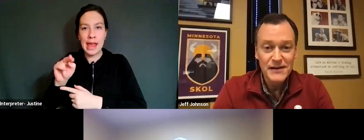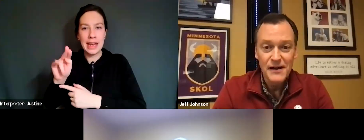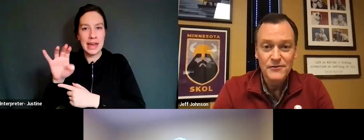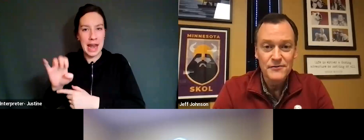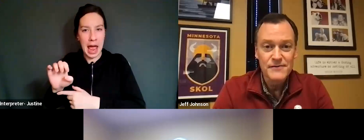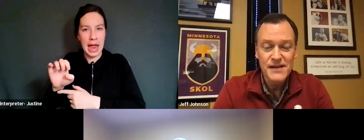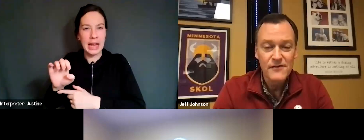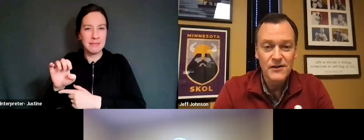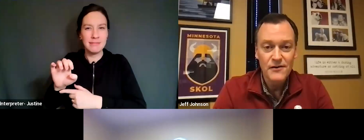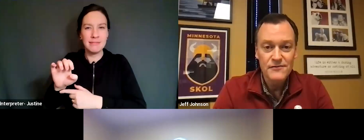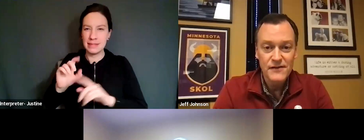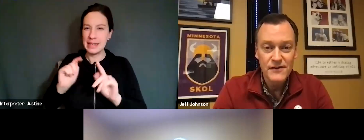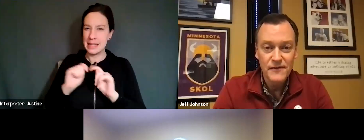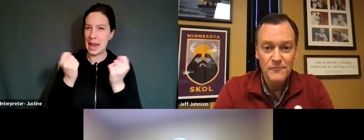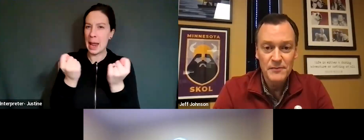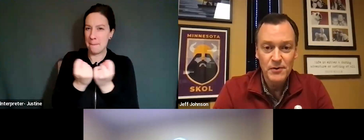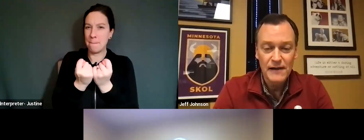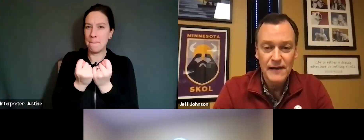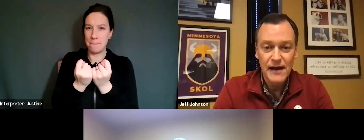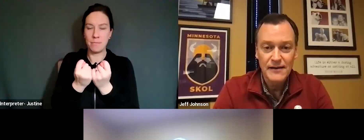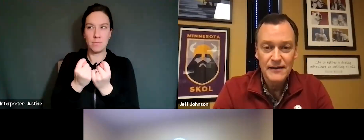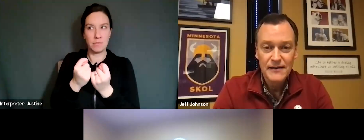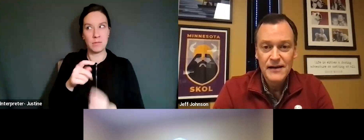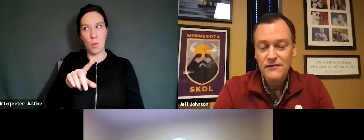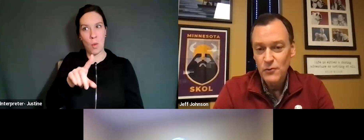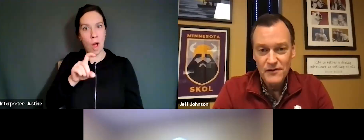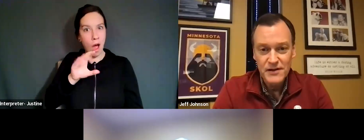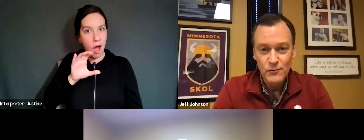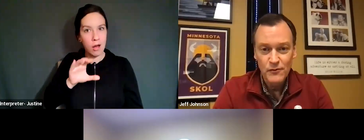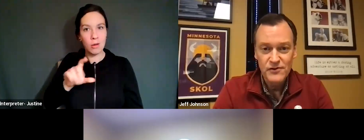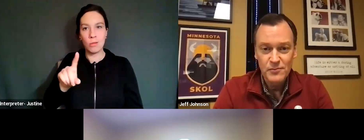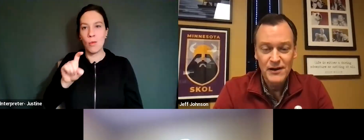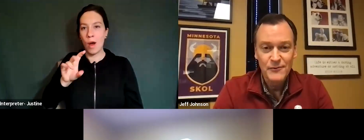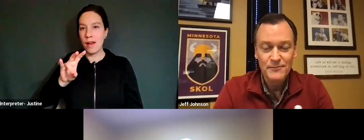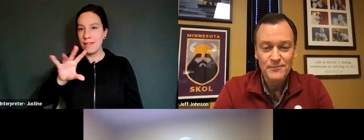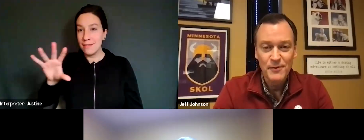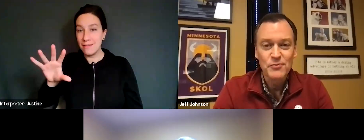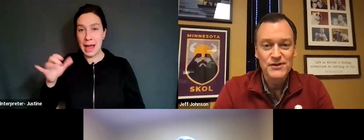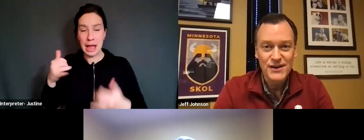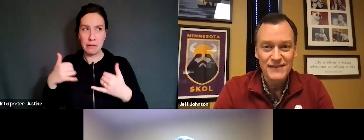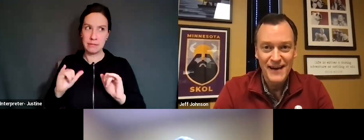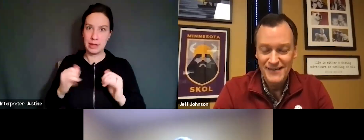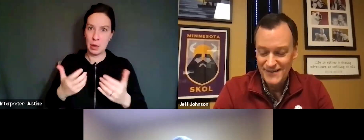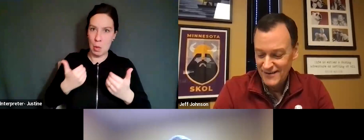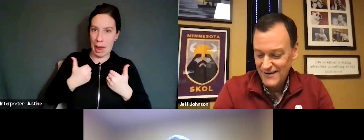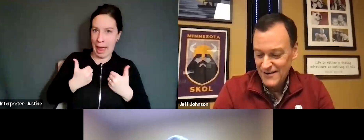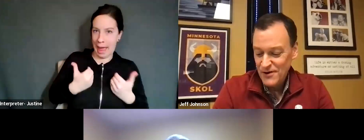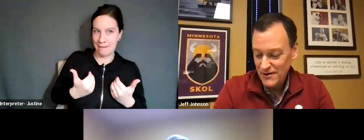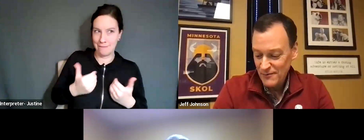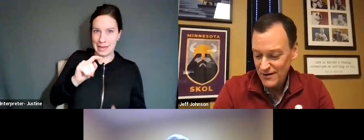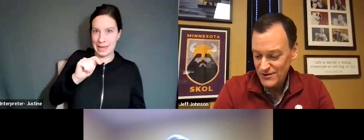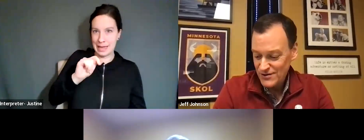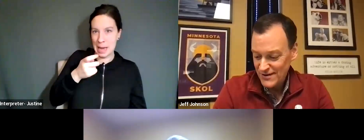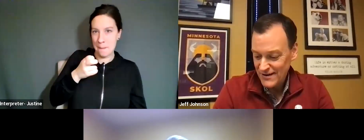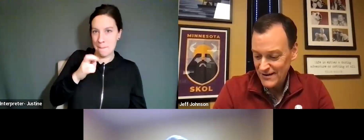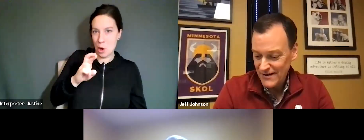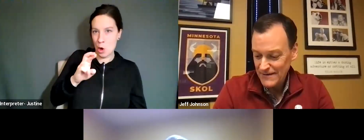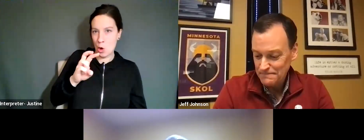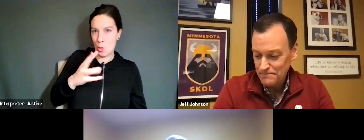are really 170 or 175 people online, even while the Timberwolves are playing, we appreciate that very